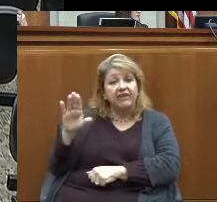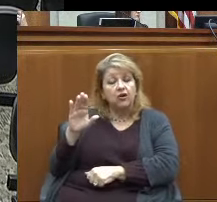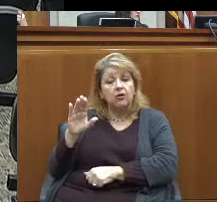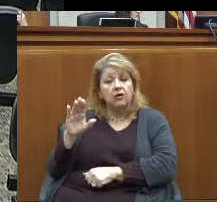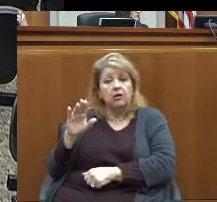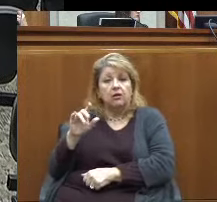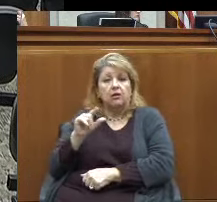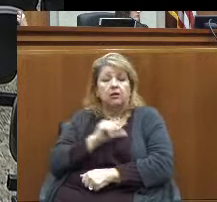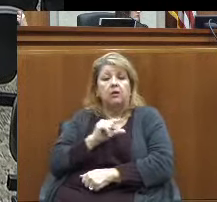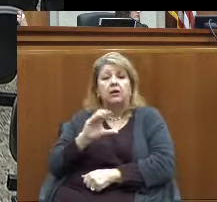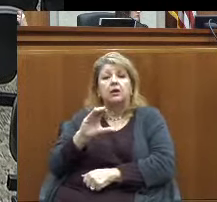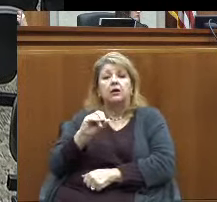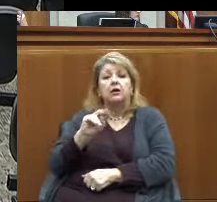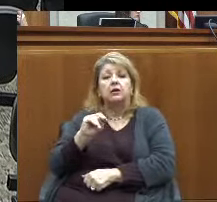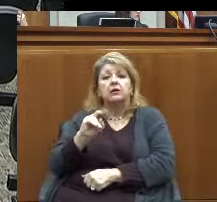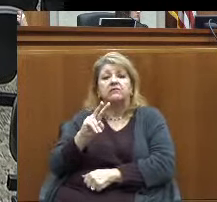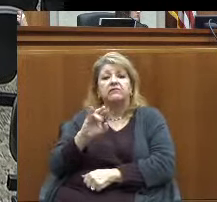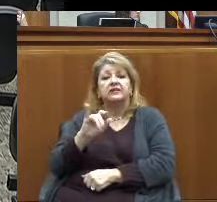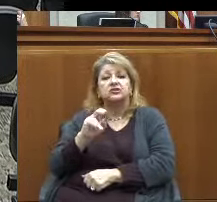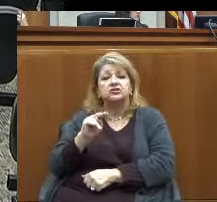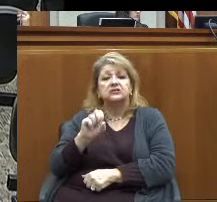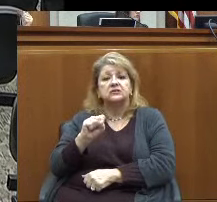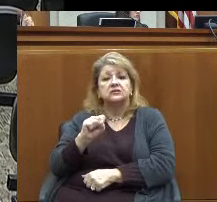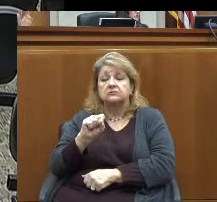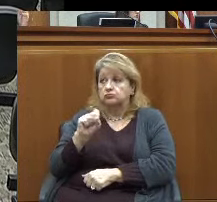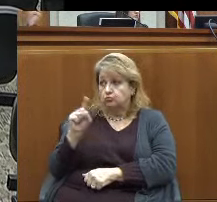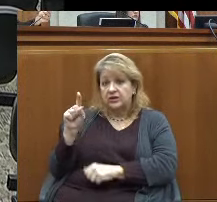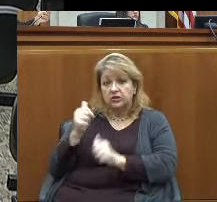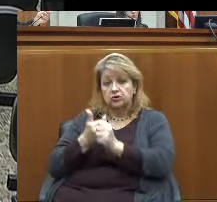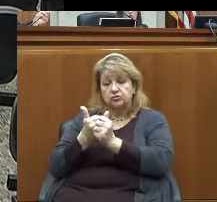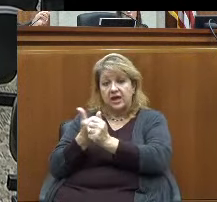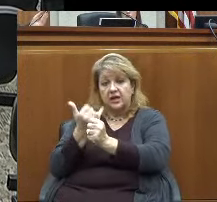have, the local system's still going to have to do their background check.